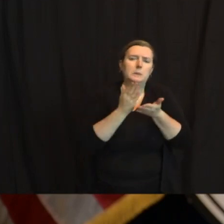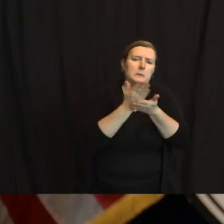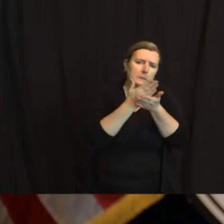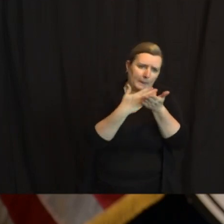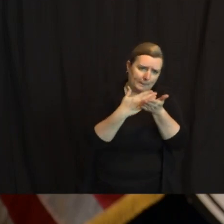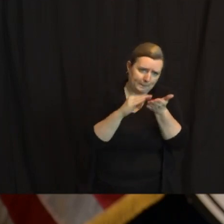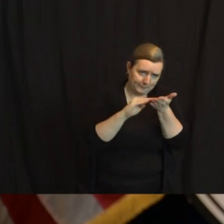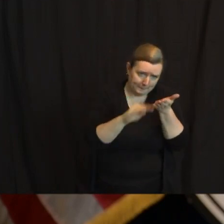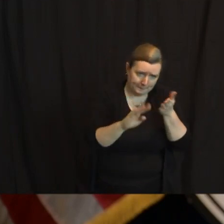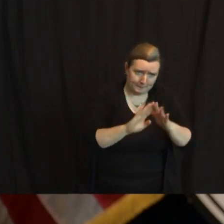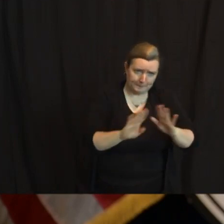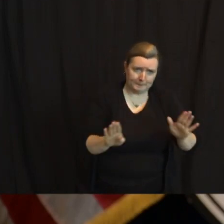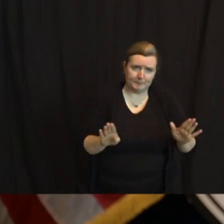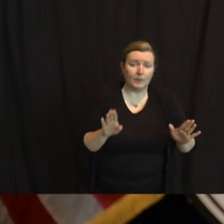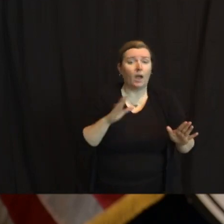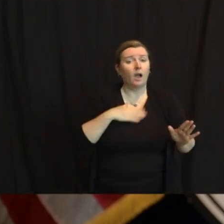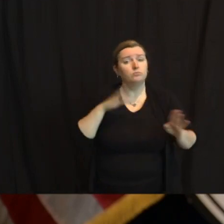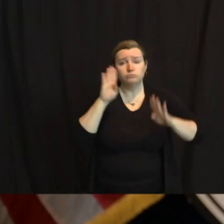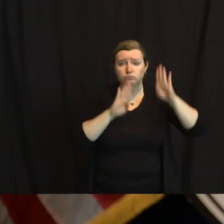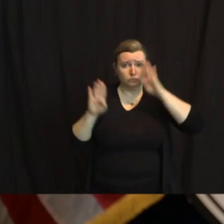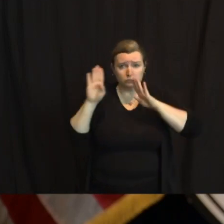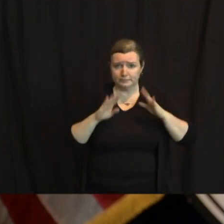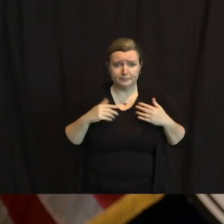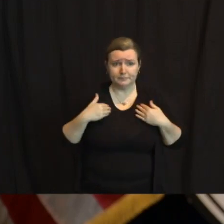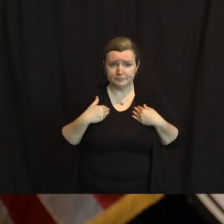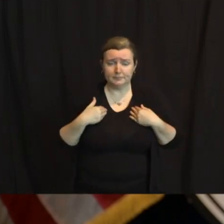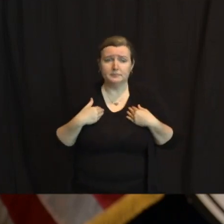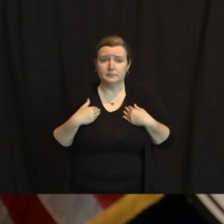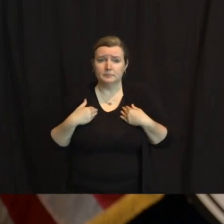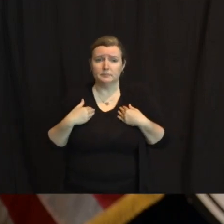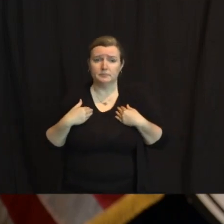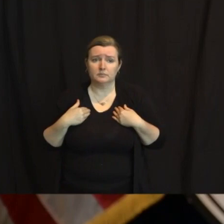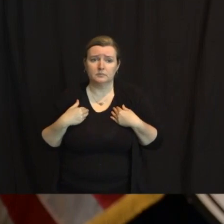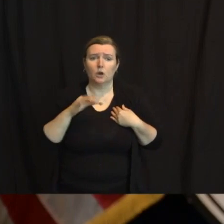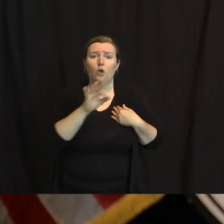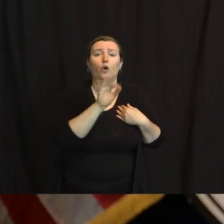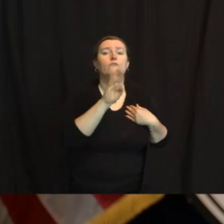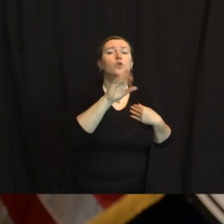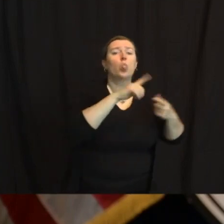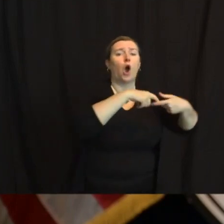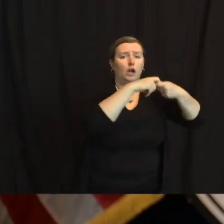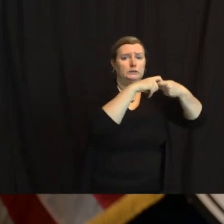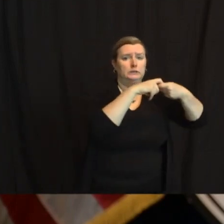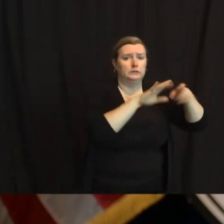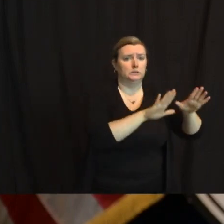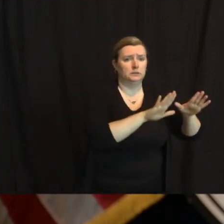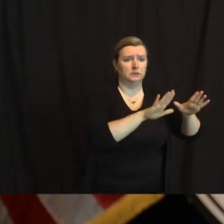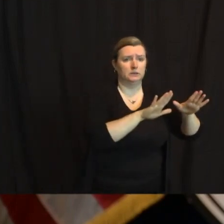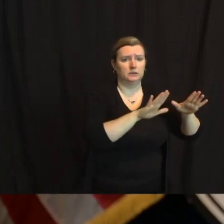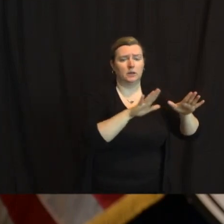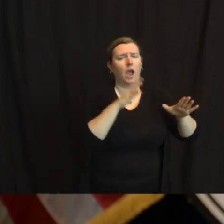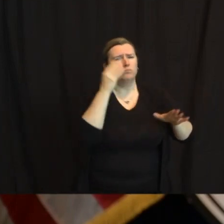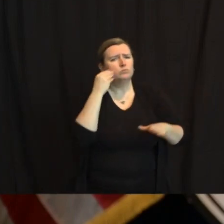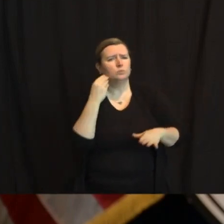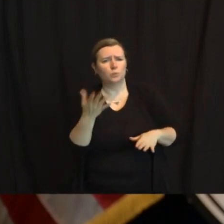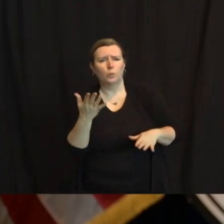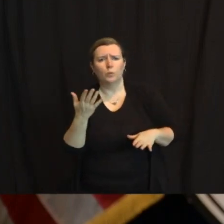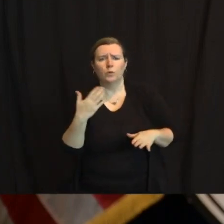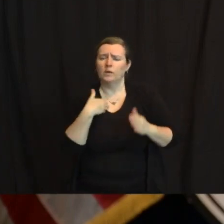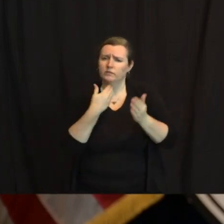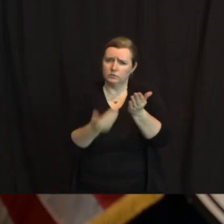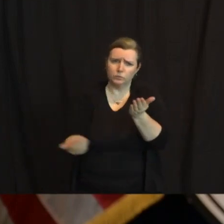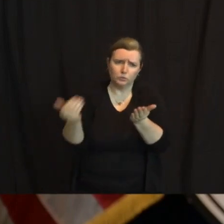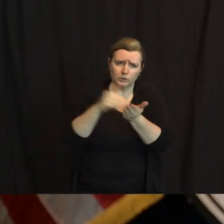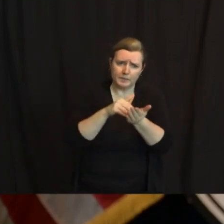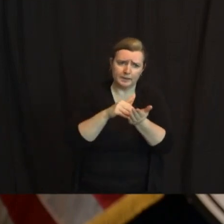however, far more so than I am about where a possible furlough plan would come out. And we've said this before, but I have to say it again. If